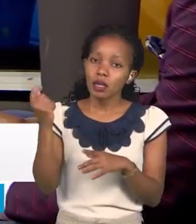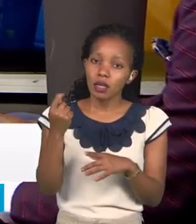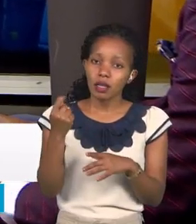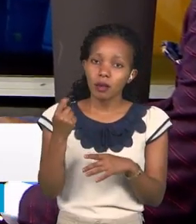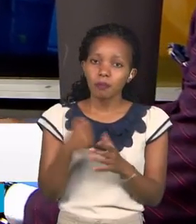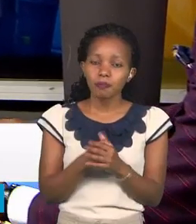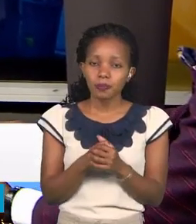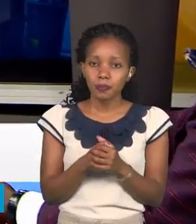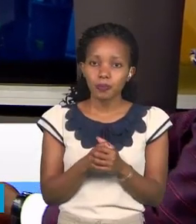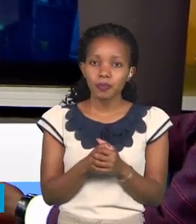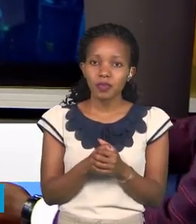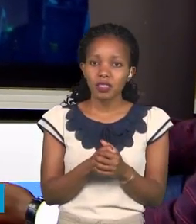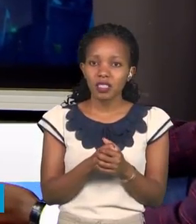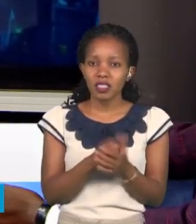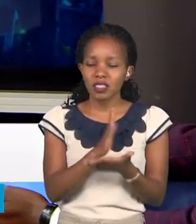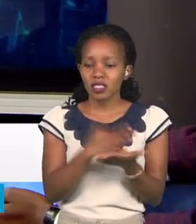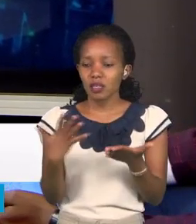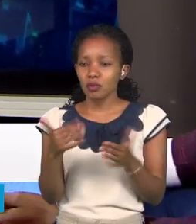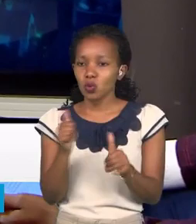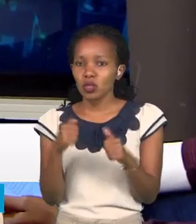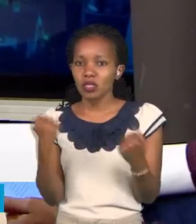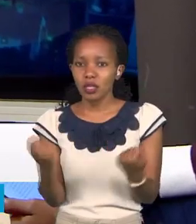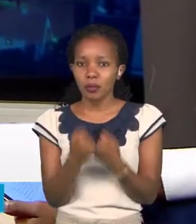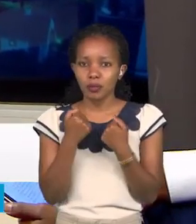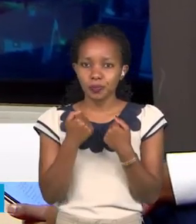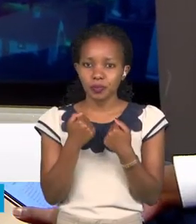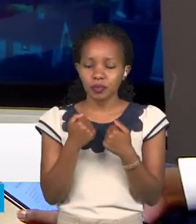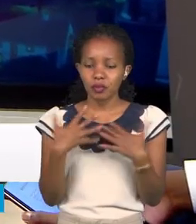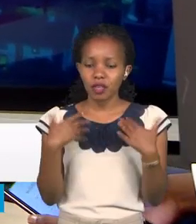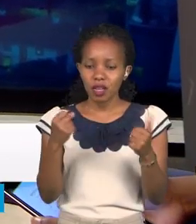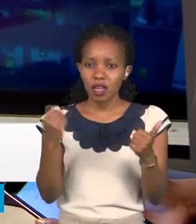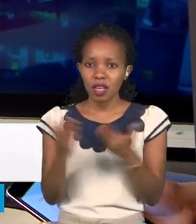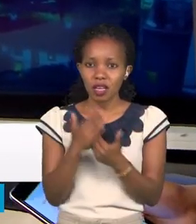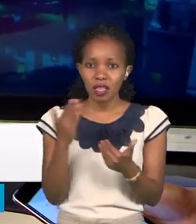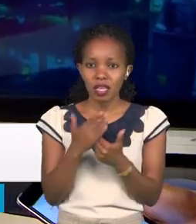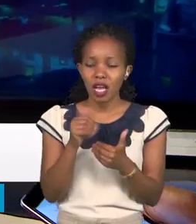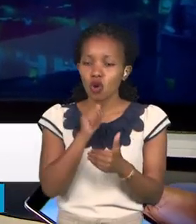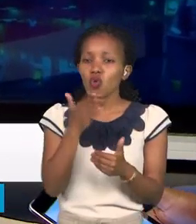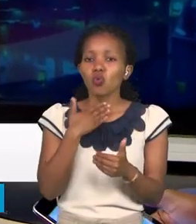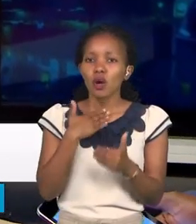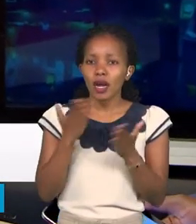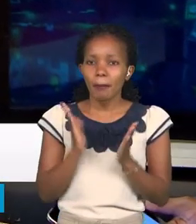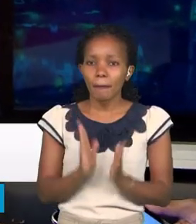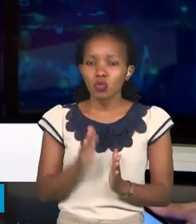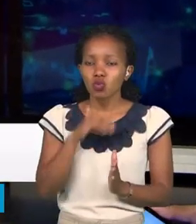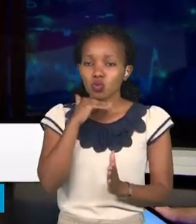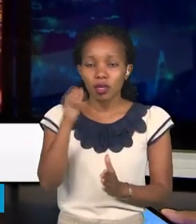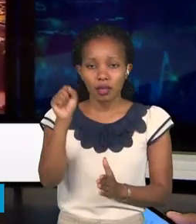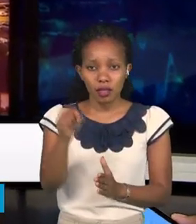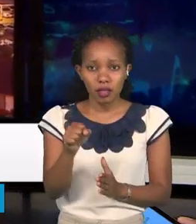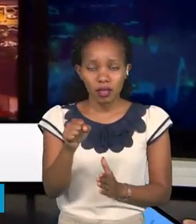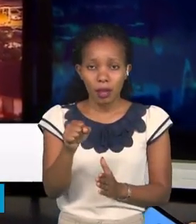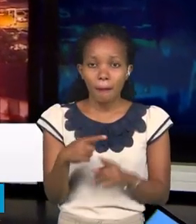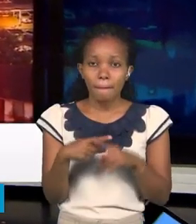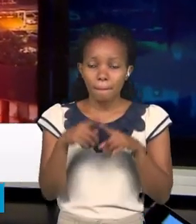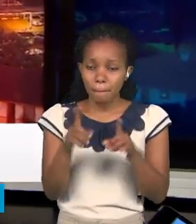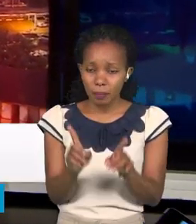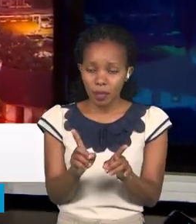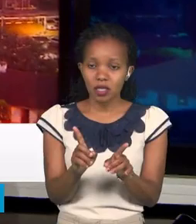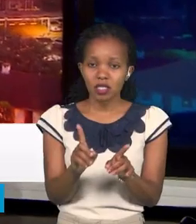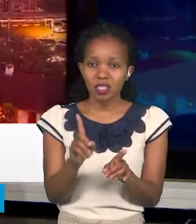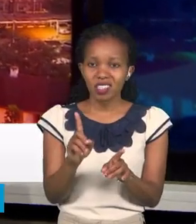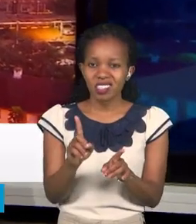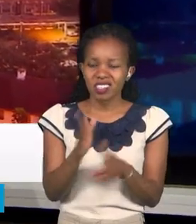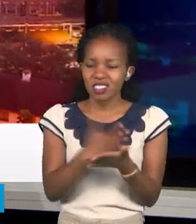know, a small incident that happens, see, healthcare is all very, very unpredictable, and nobody wants a patient to die, for sure. Yeah. Okay. Yeah. So what happens is a